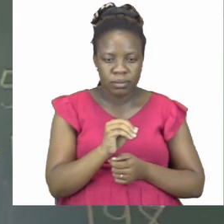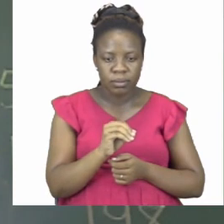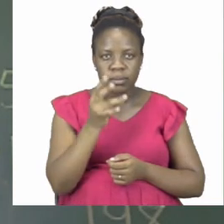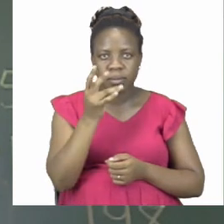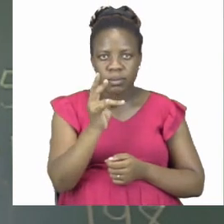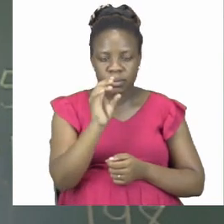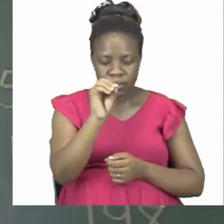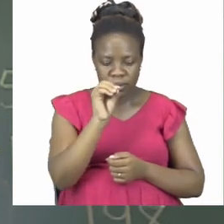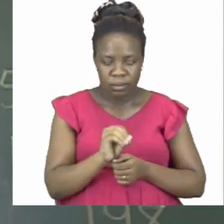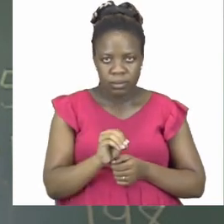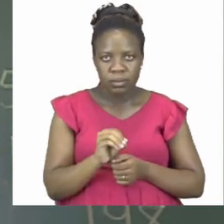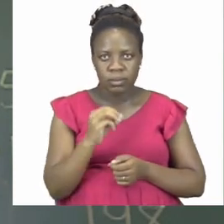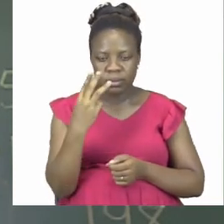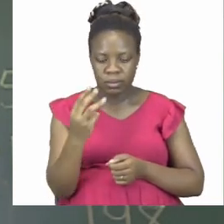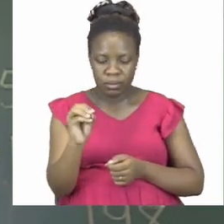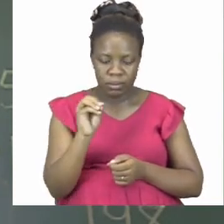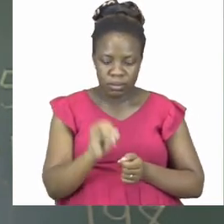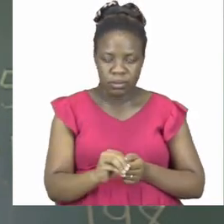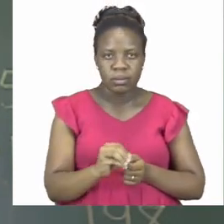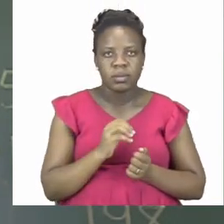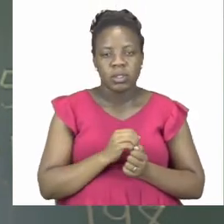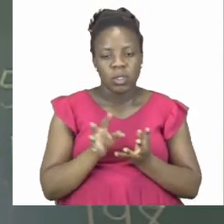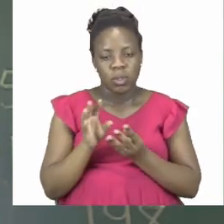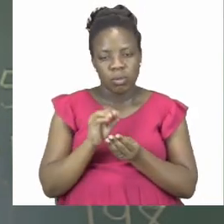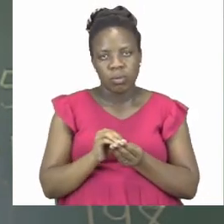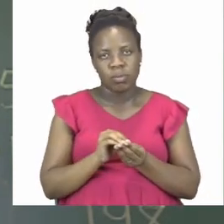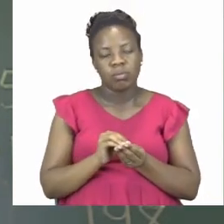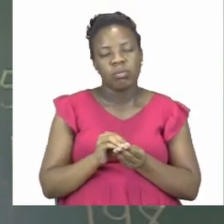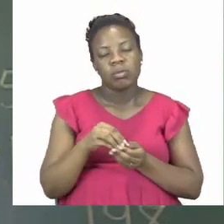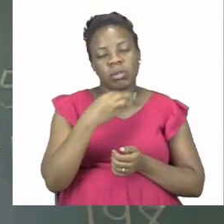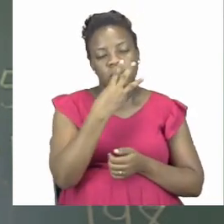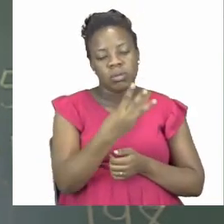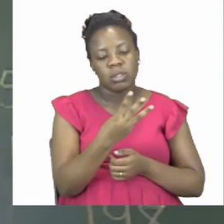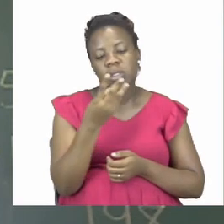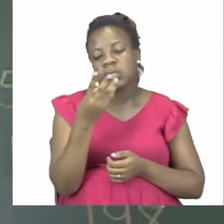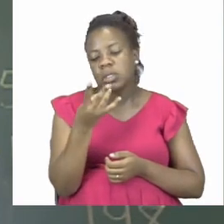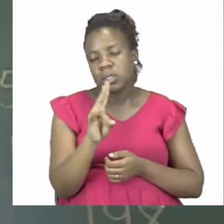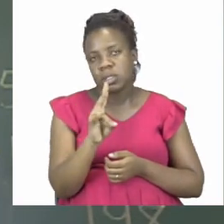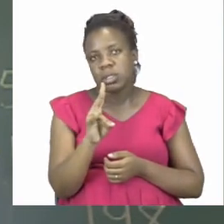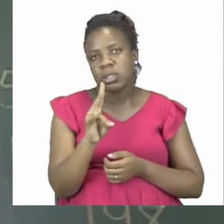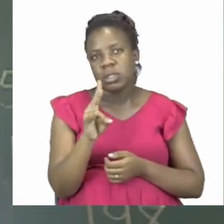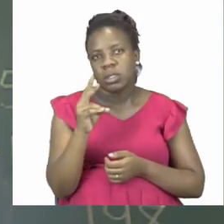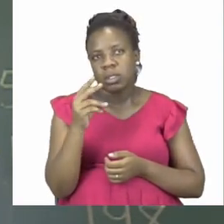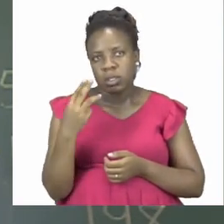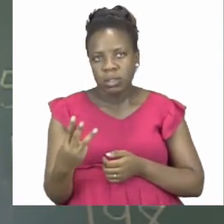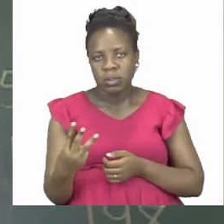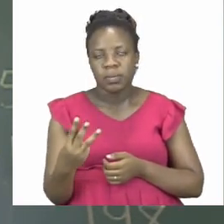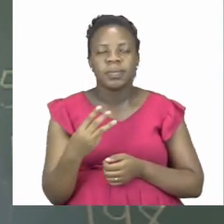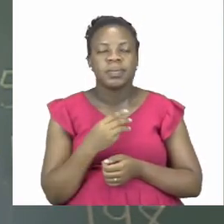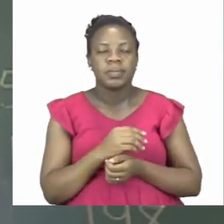So 300s plus 7 tens plus 3 units will give us